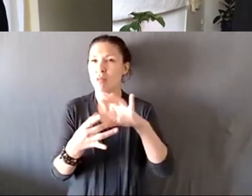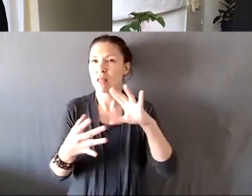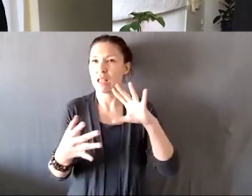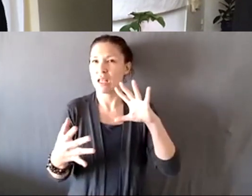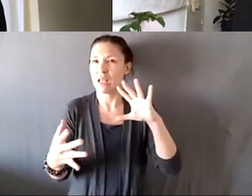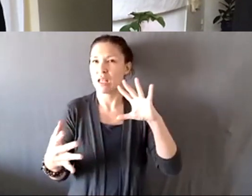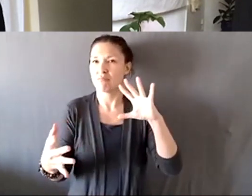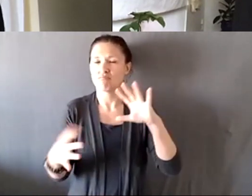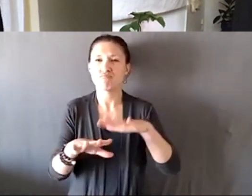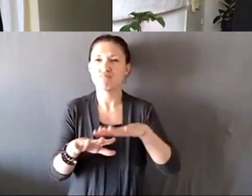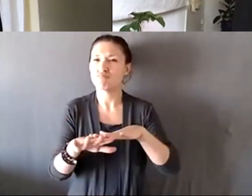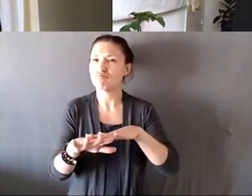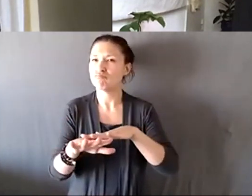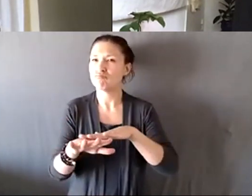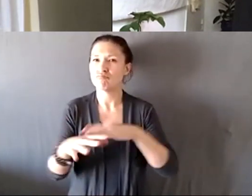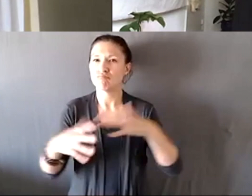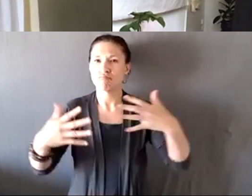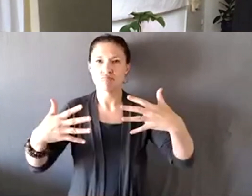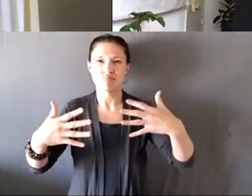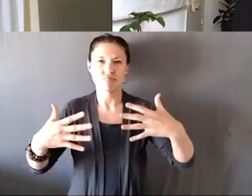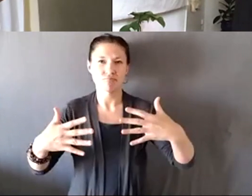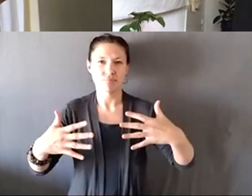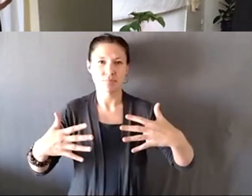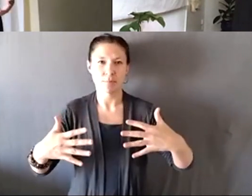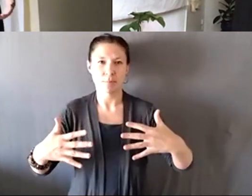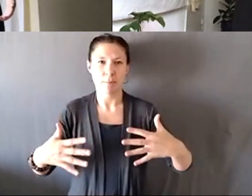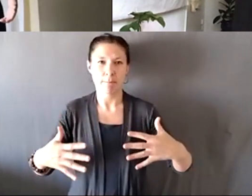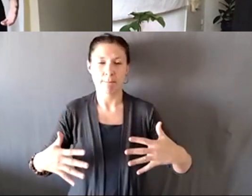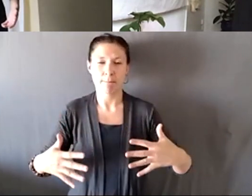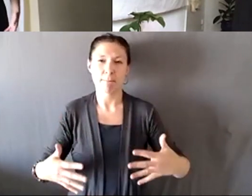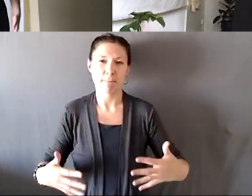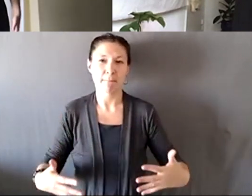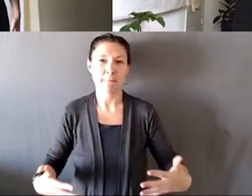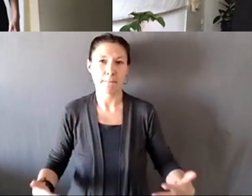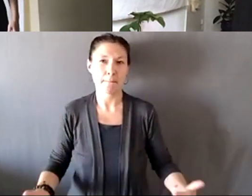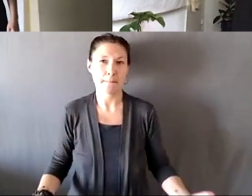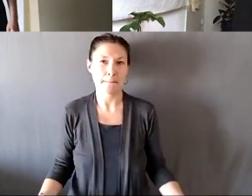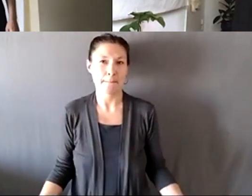You can let your arms come back down to your sides.